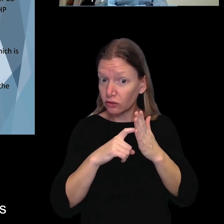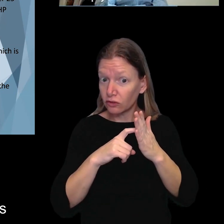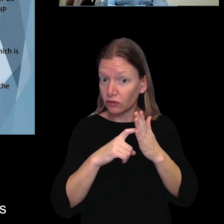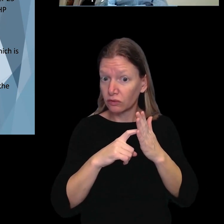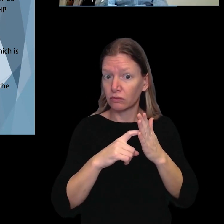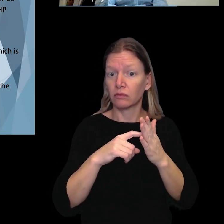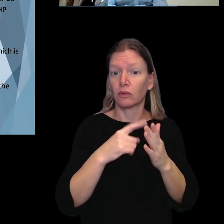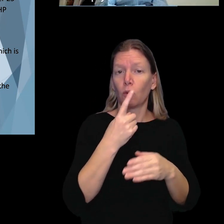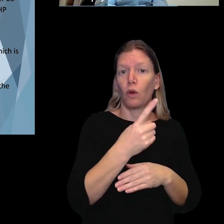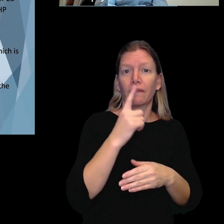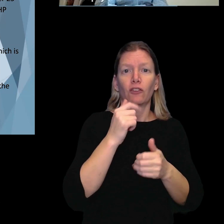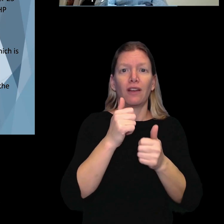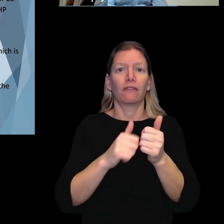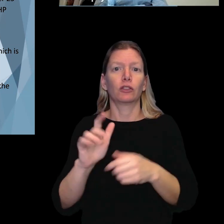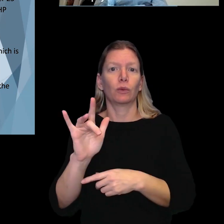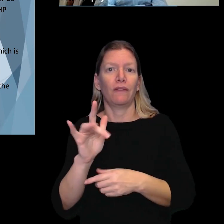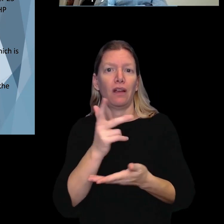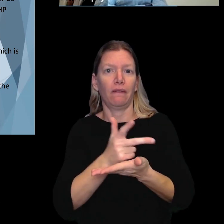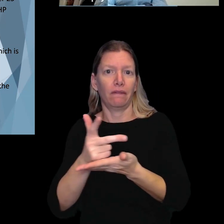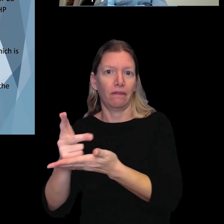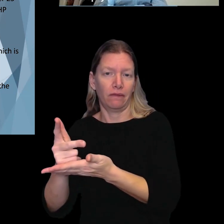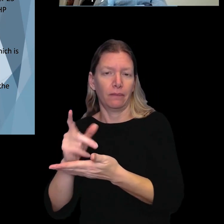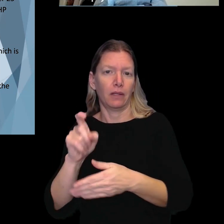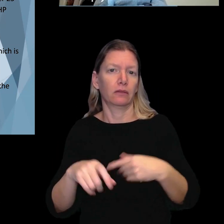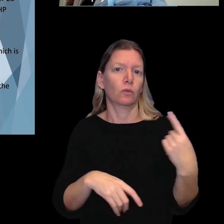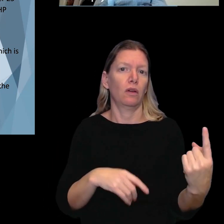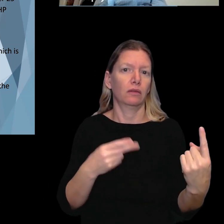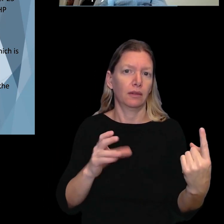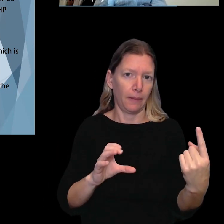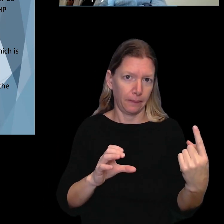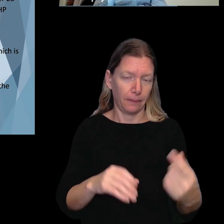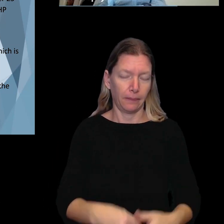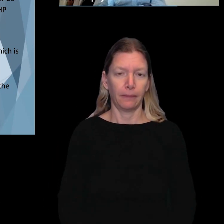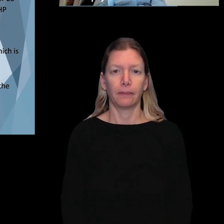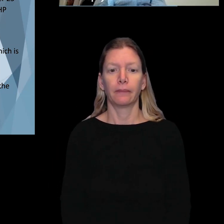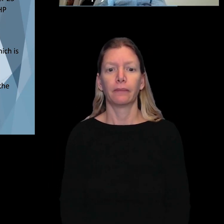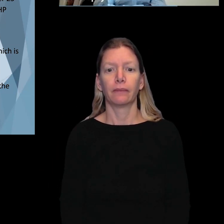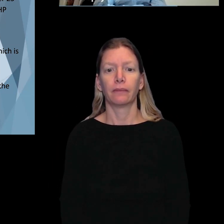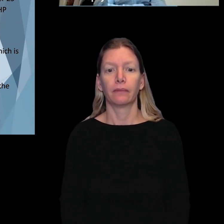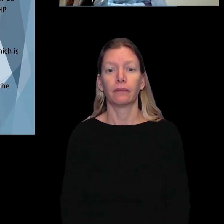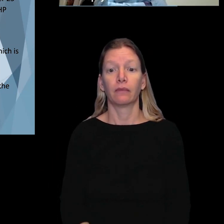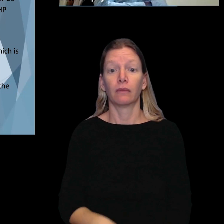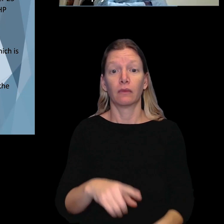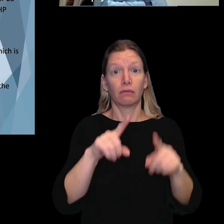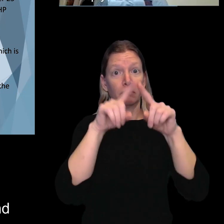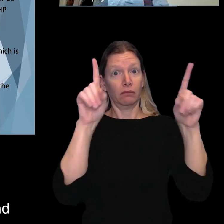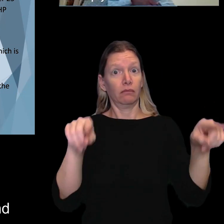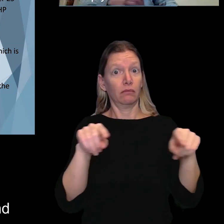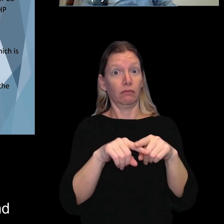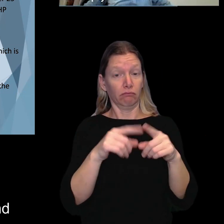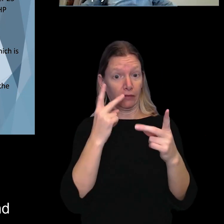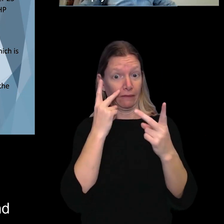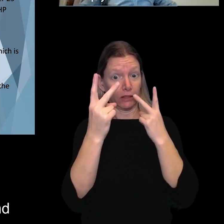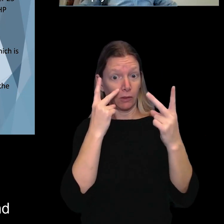handicap spots that are required? And that would be 1 for 25 spaces. Are